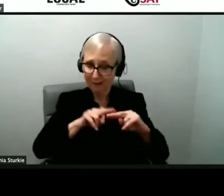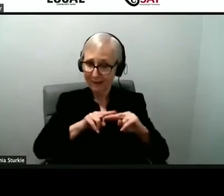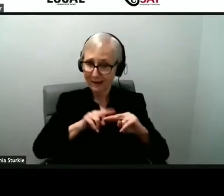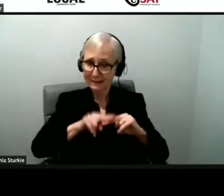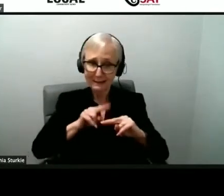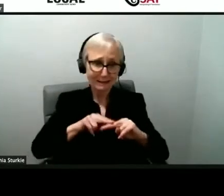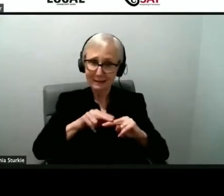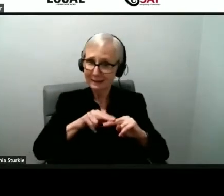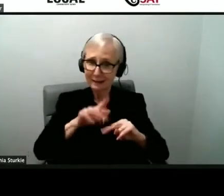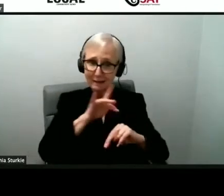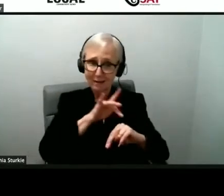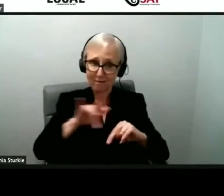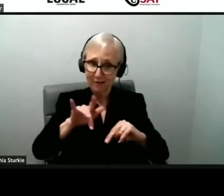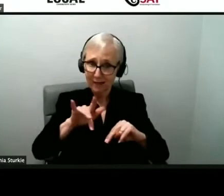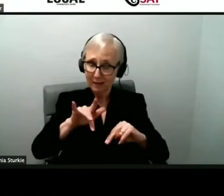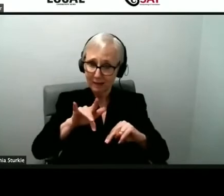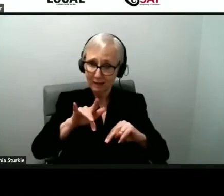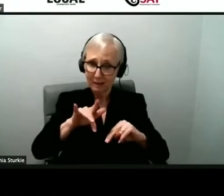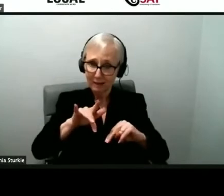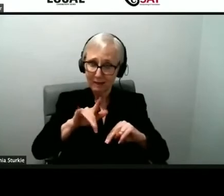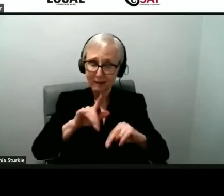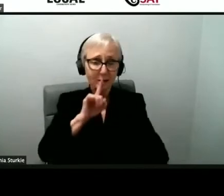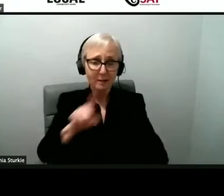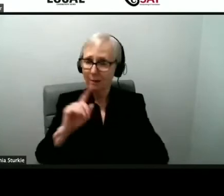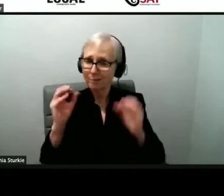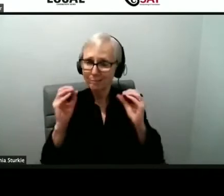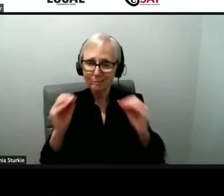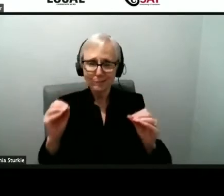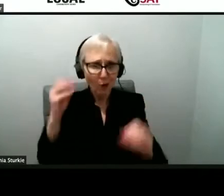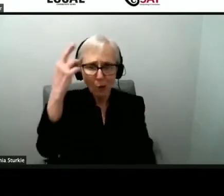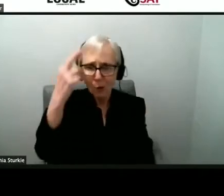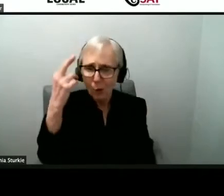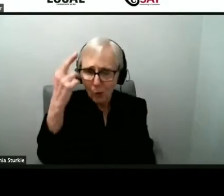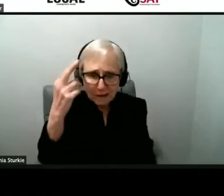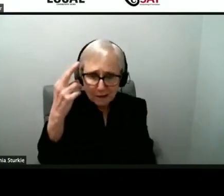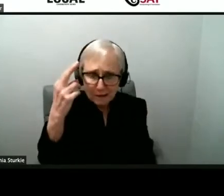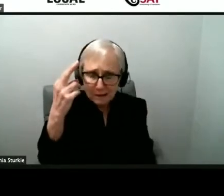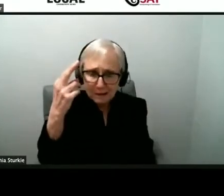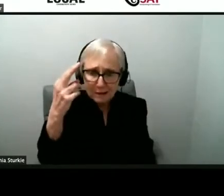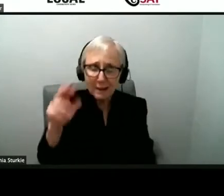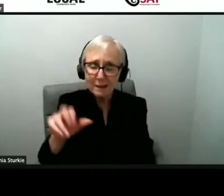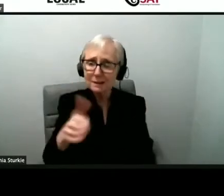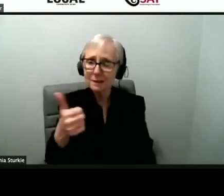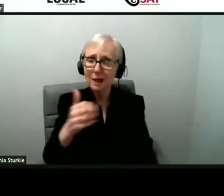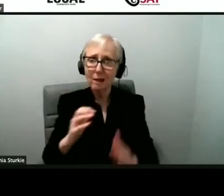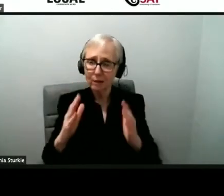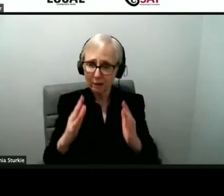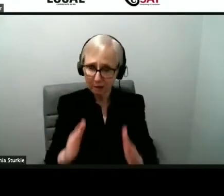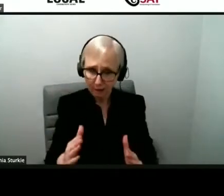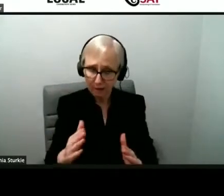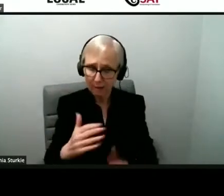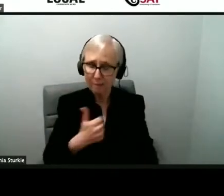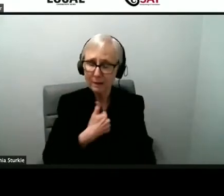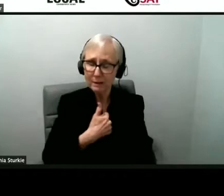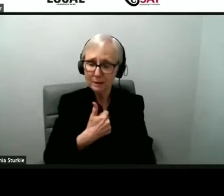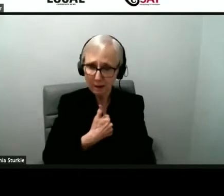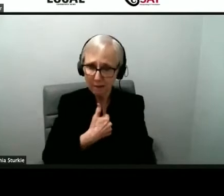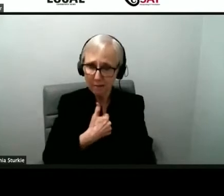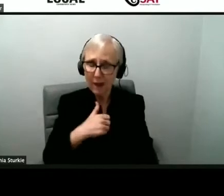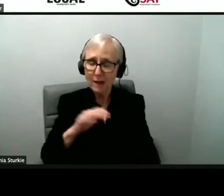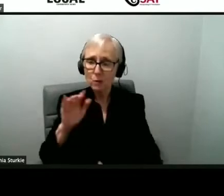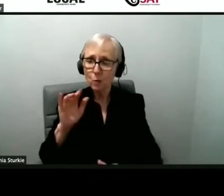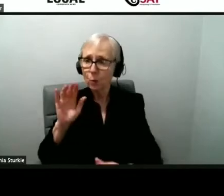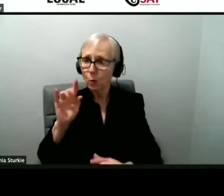remain vacant because there's absolutely no reason. I'm sure as many of the other candidates and just like myself, as we go